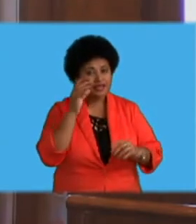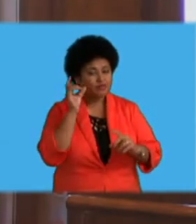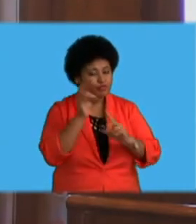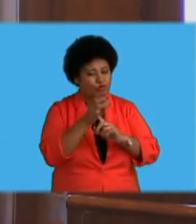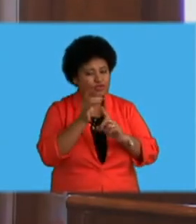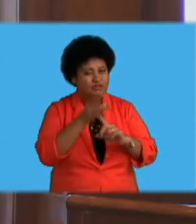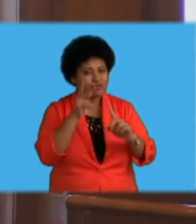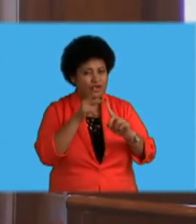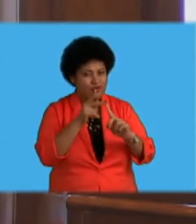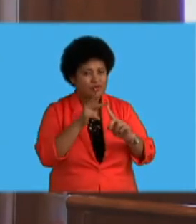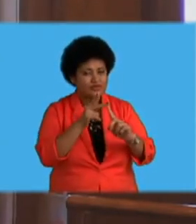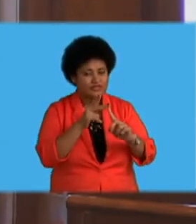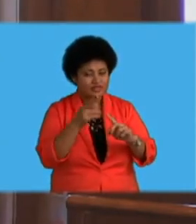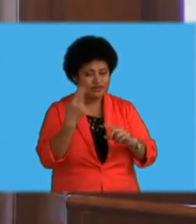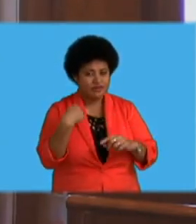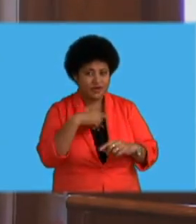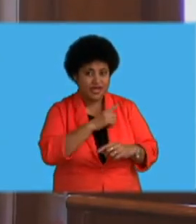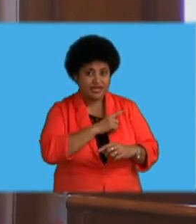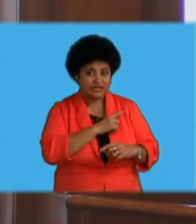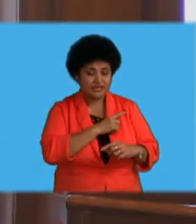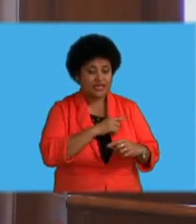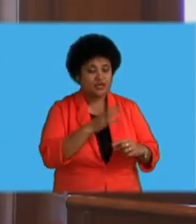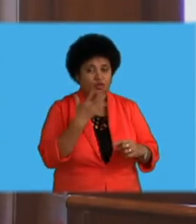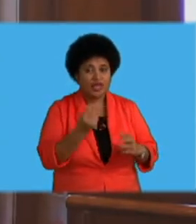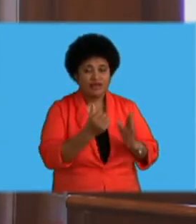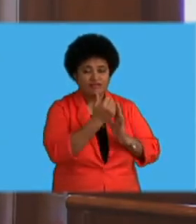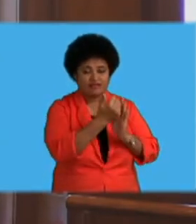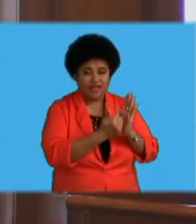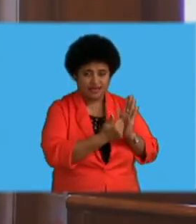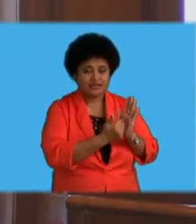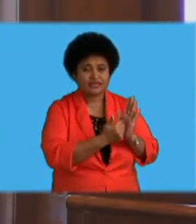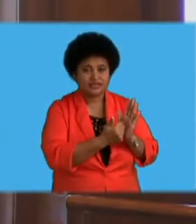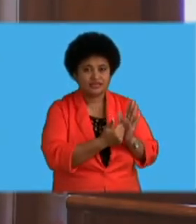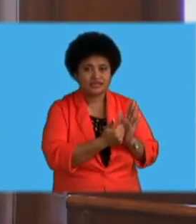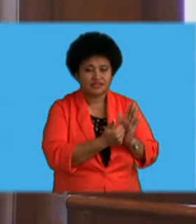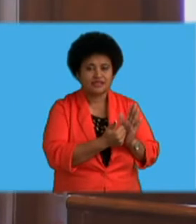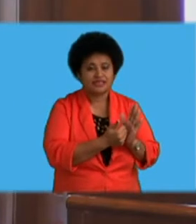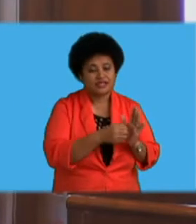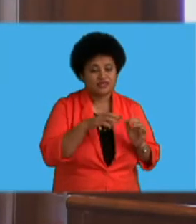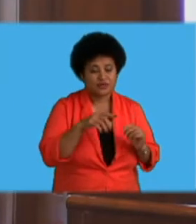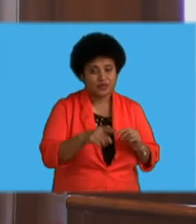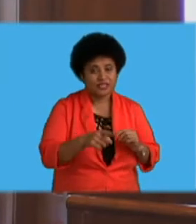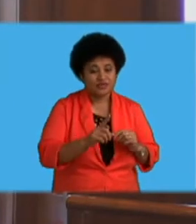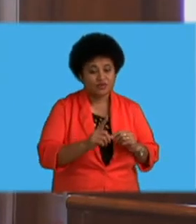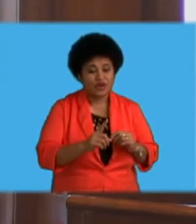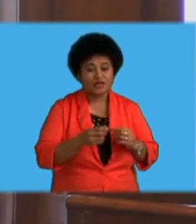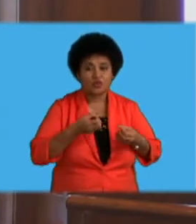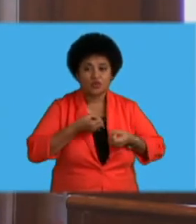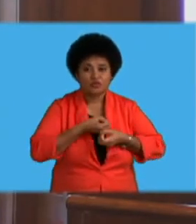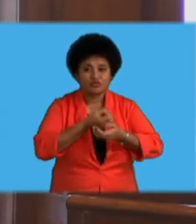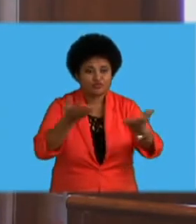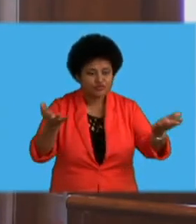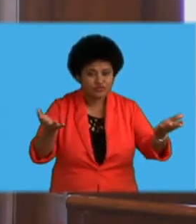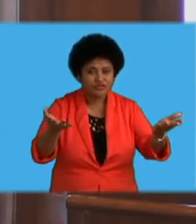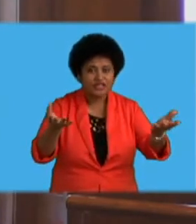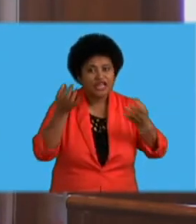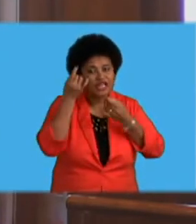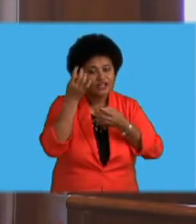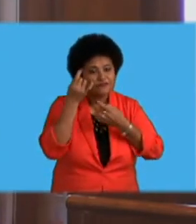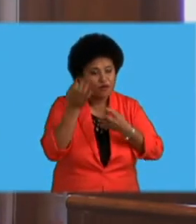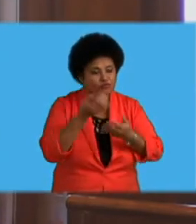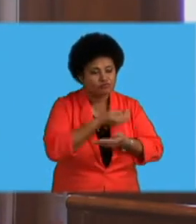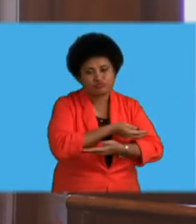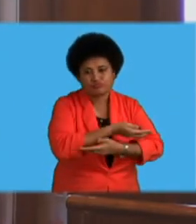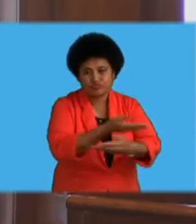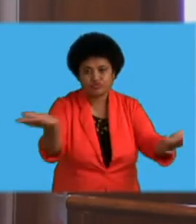ensure the benefits of the Land Use Act. Also, Honourable Deputy Speaker, that this is actually communicated widely and cascaded to all the landowning